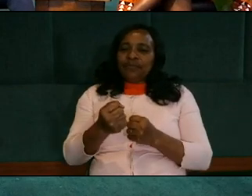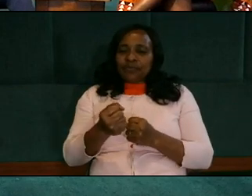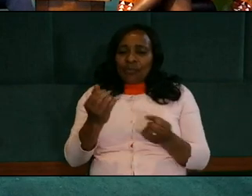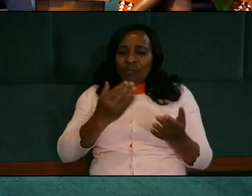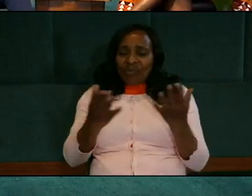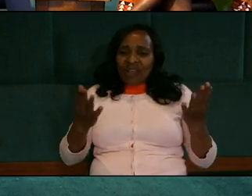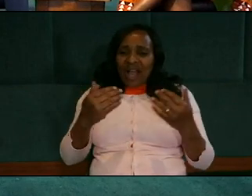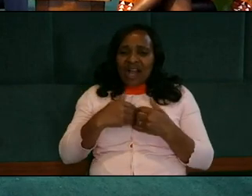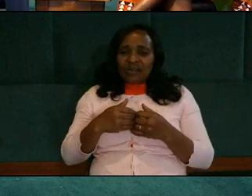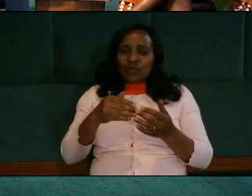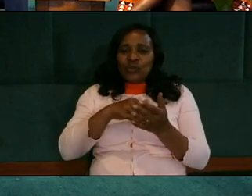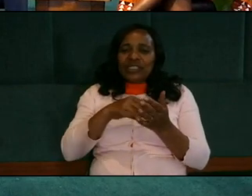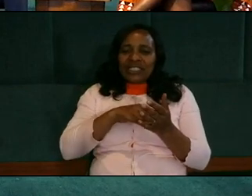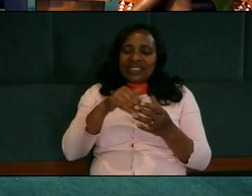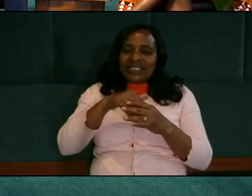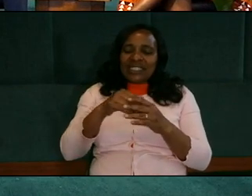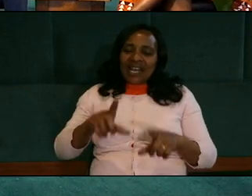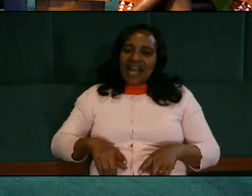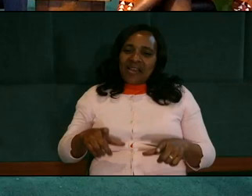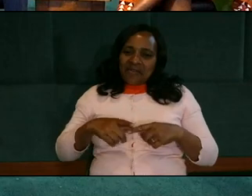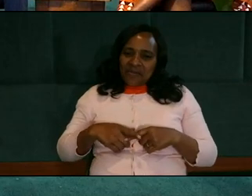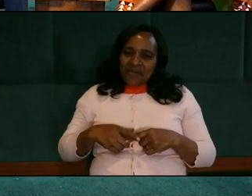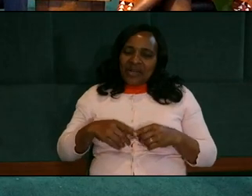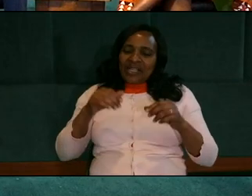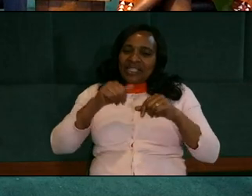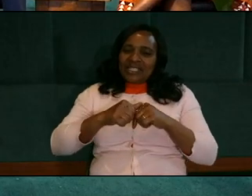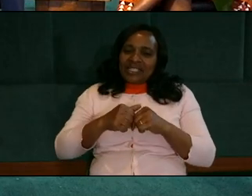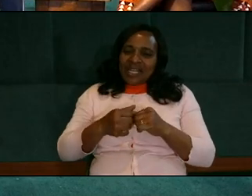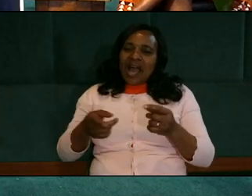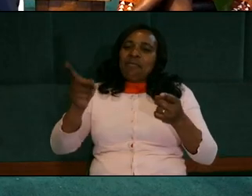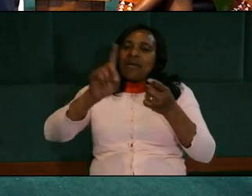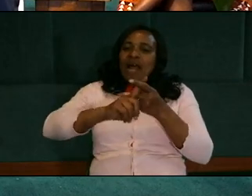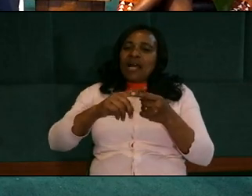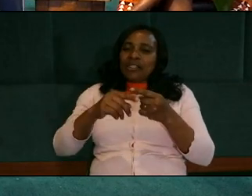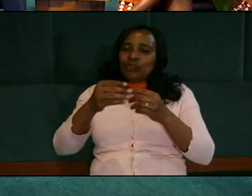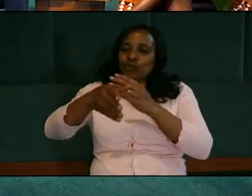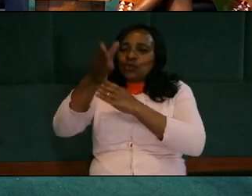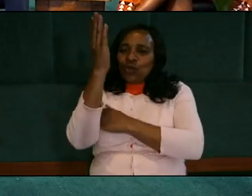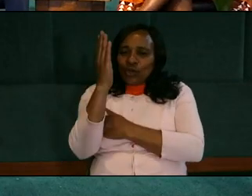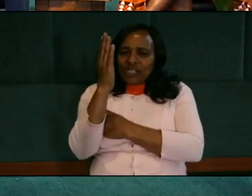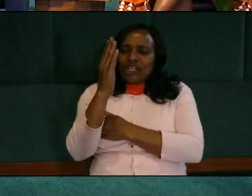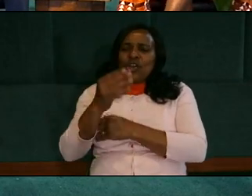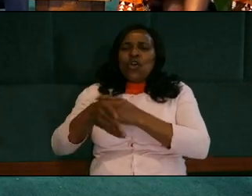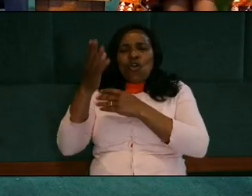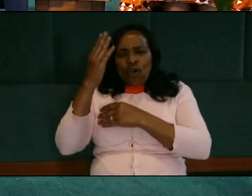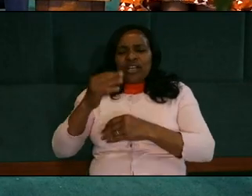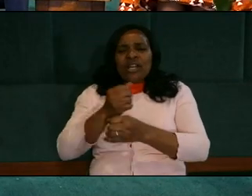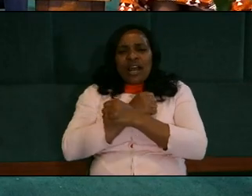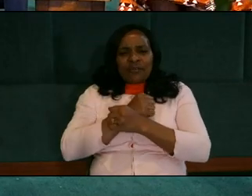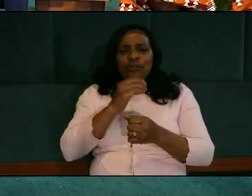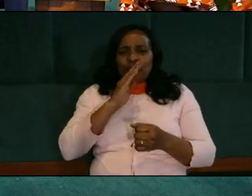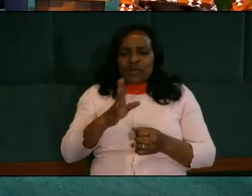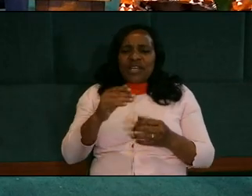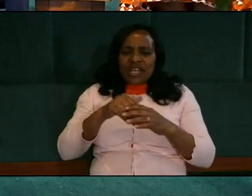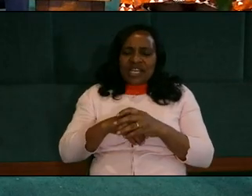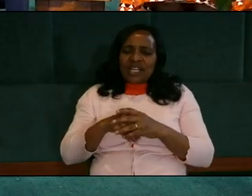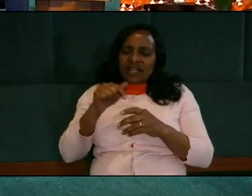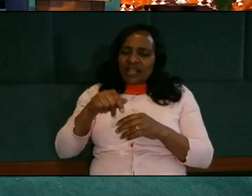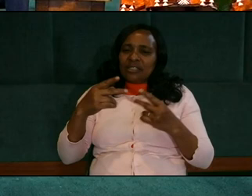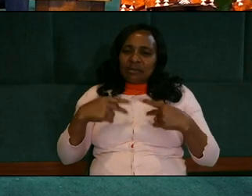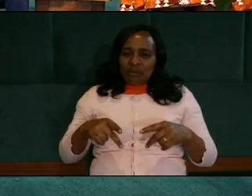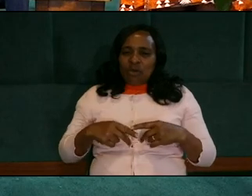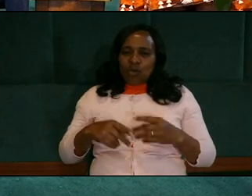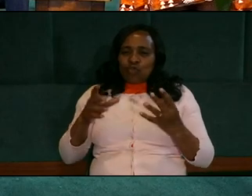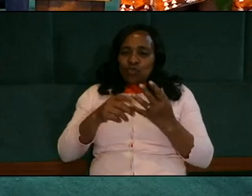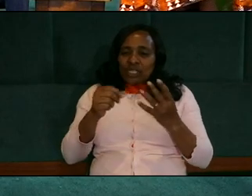whenever you have a weakness in your life, it is actually an advantage, because God loves to be at a disadvantage. He likes to